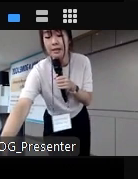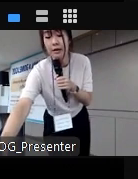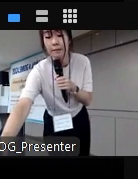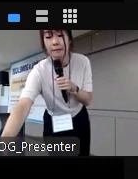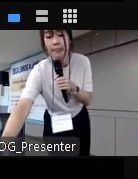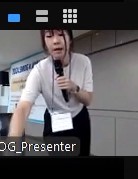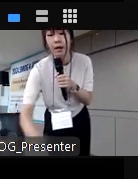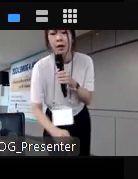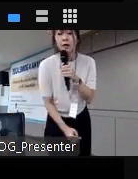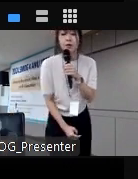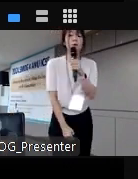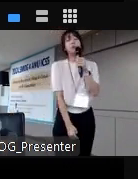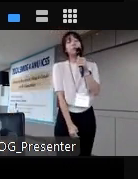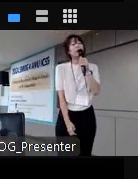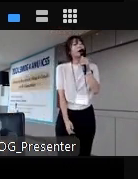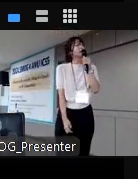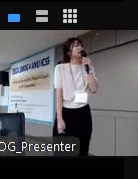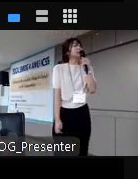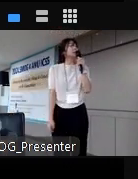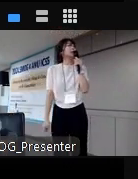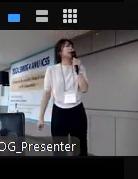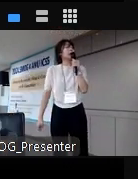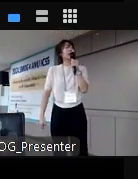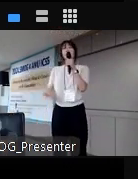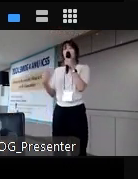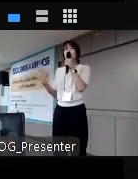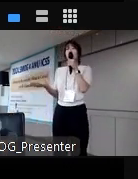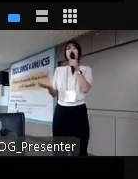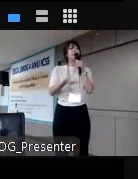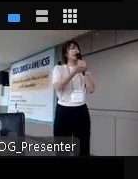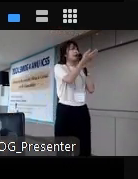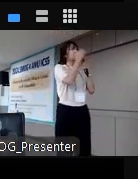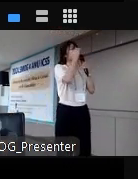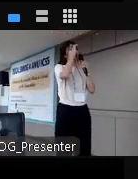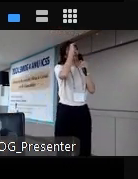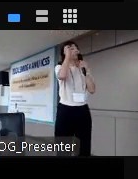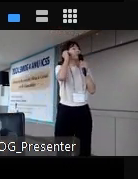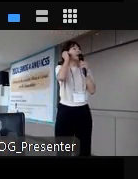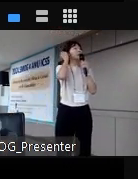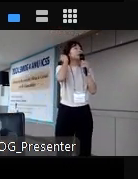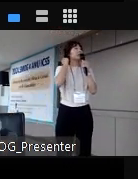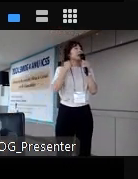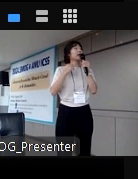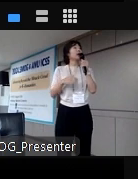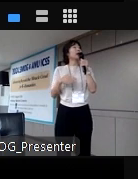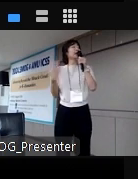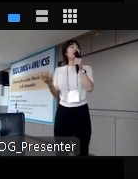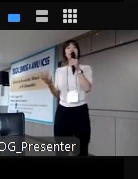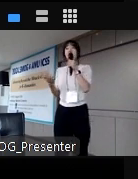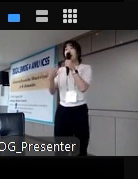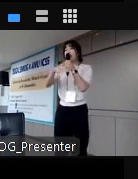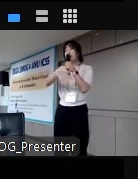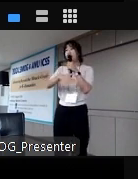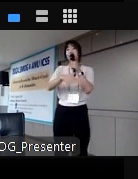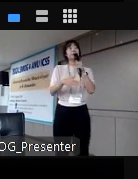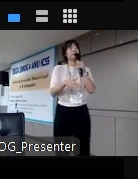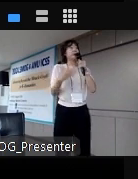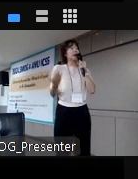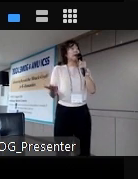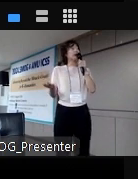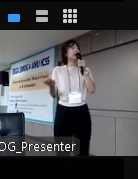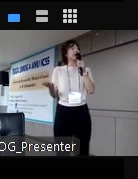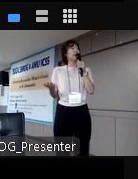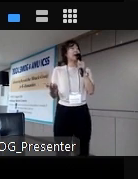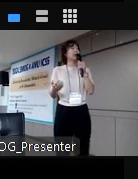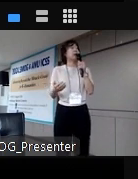antecedents. So, we have seen that loci are optional. Even sentences without loci are not rated at 0, so they're